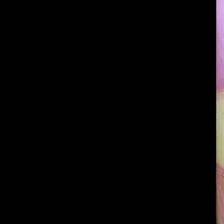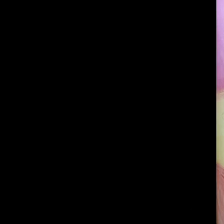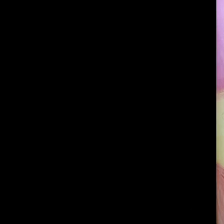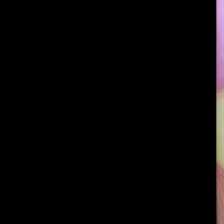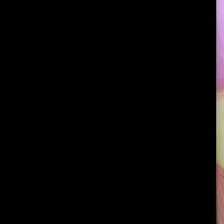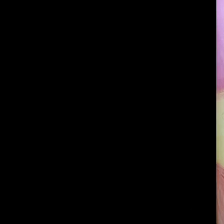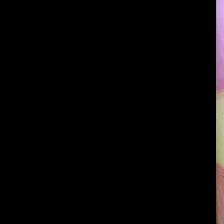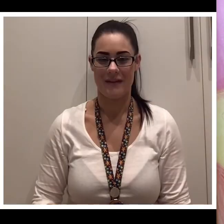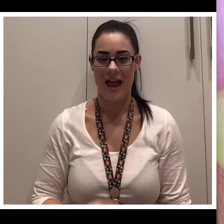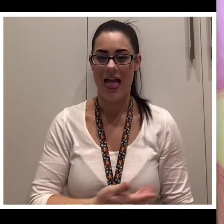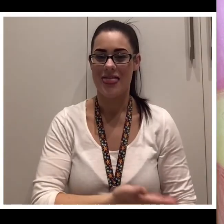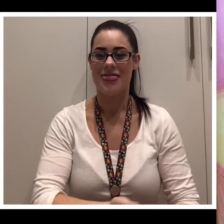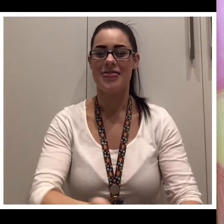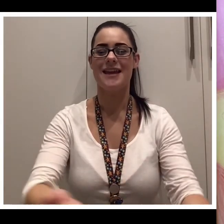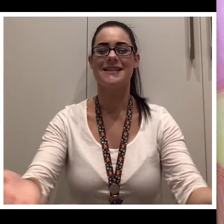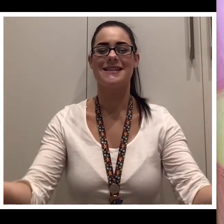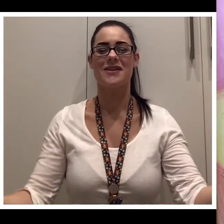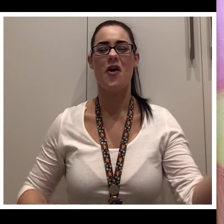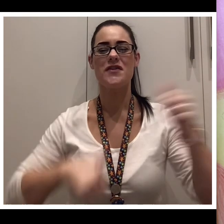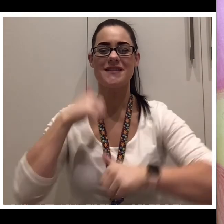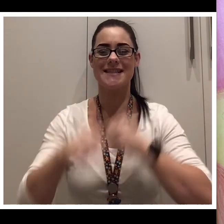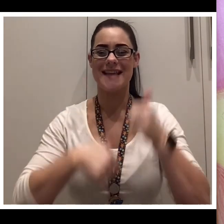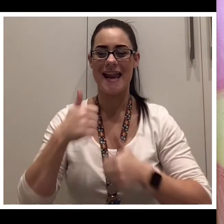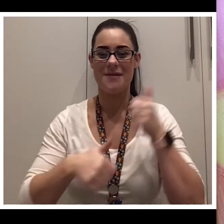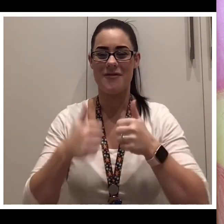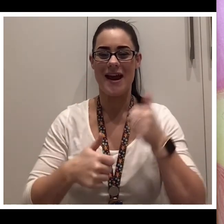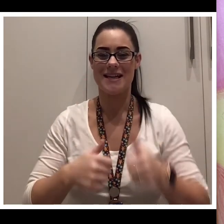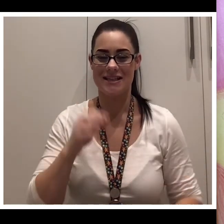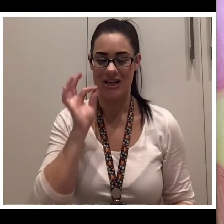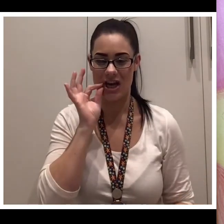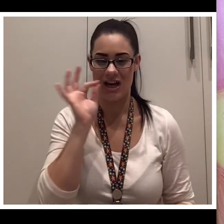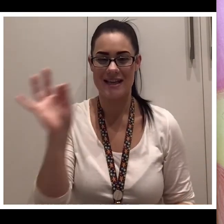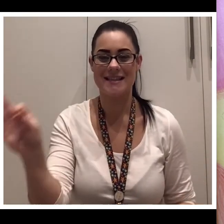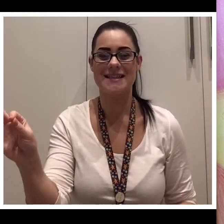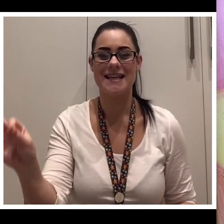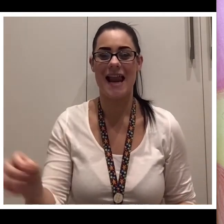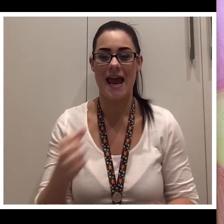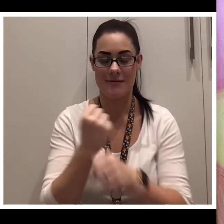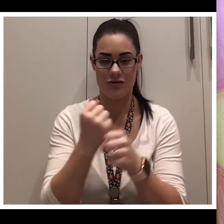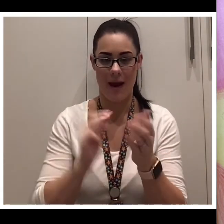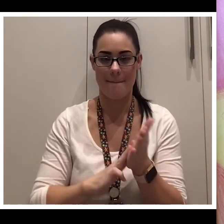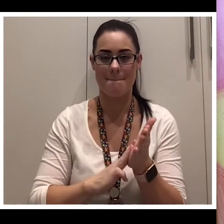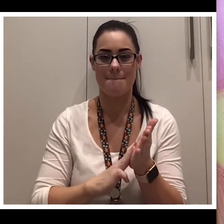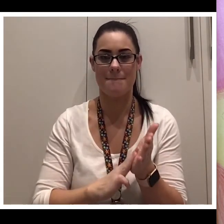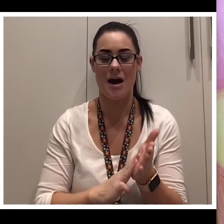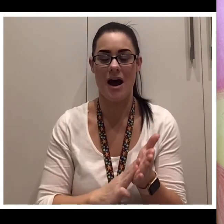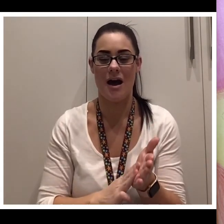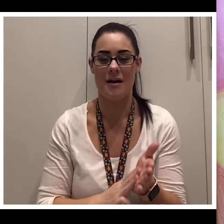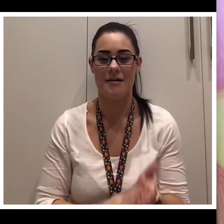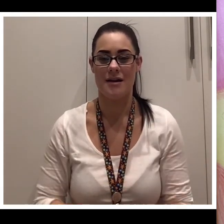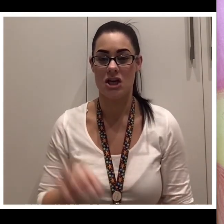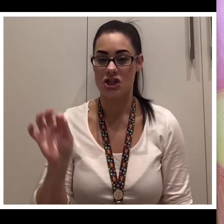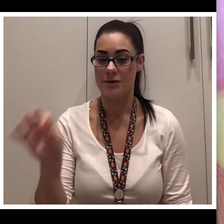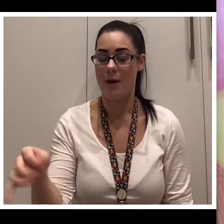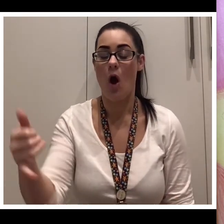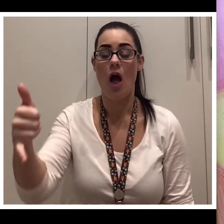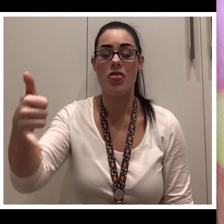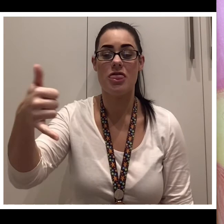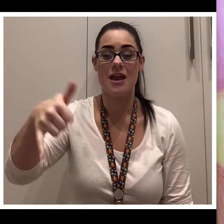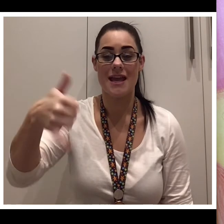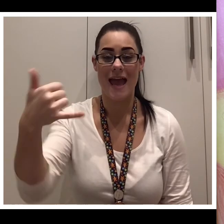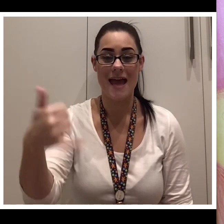"This is a cause for celebration," exclaimed Grandma. So she put on the kettle and laid the